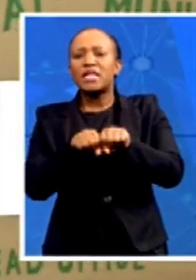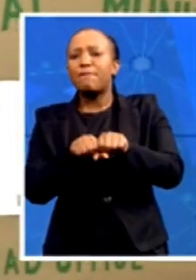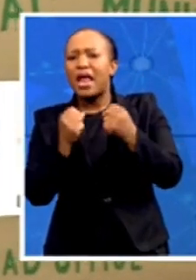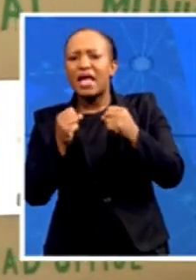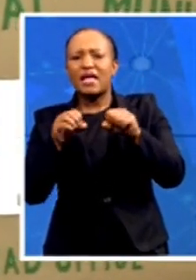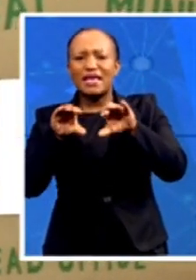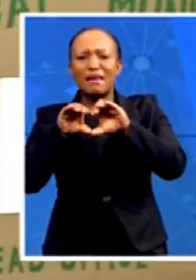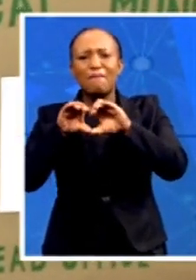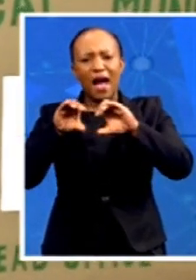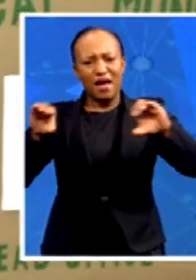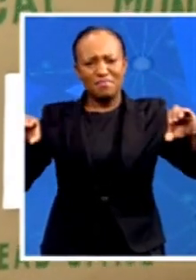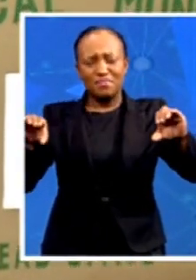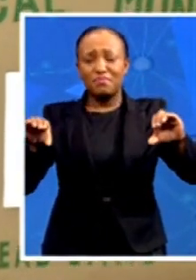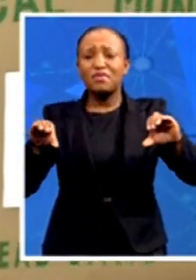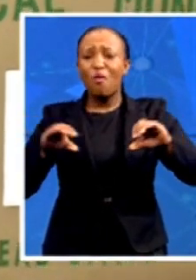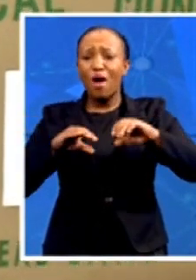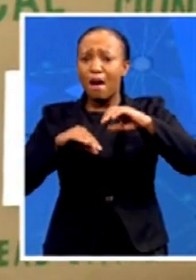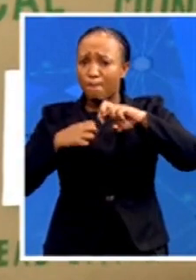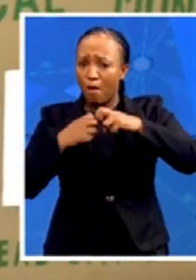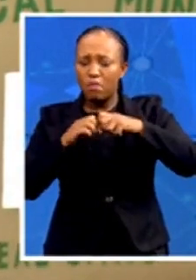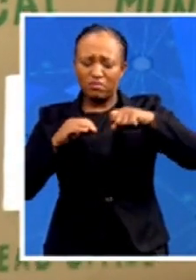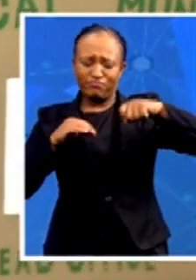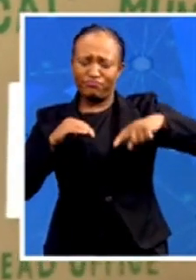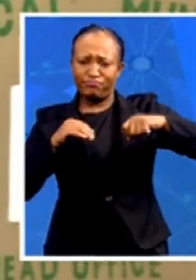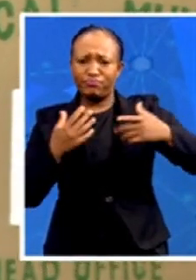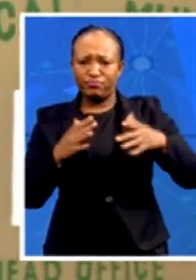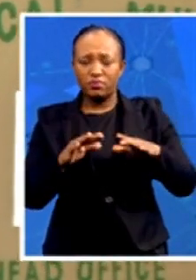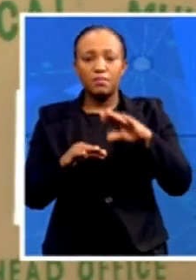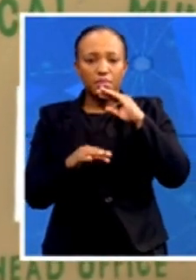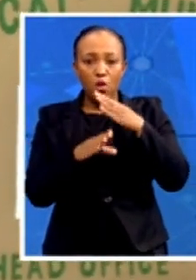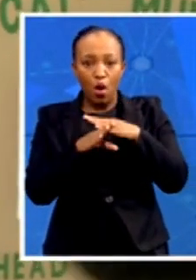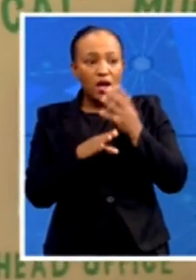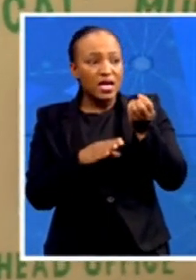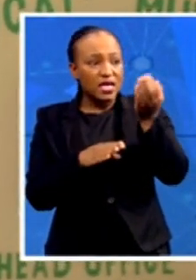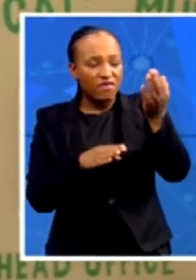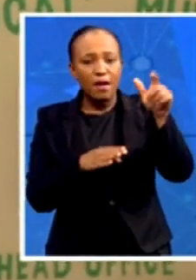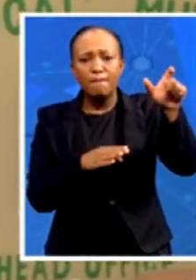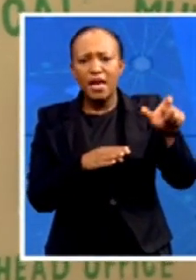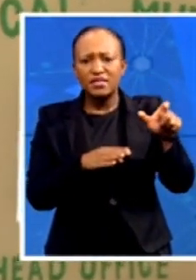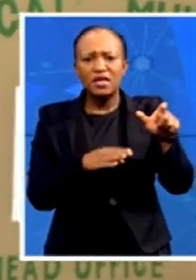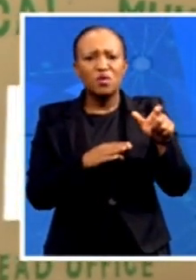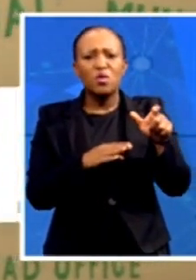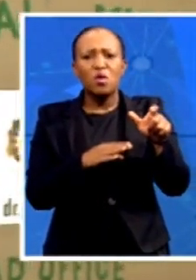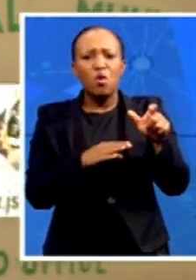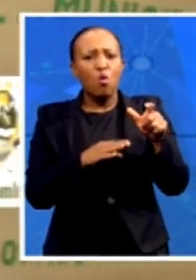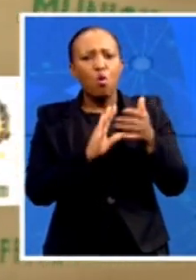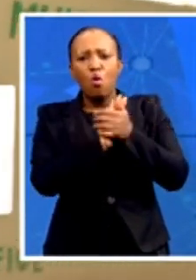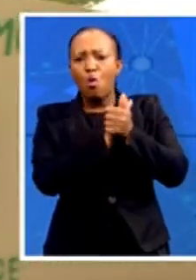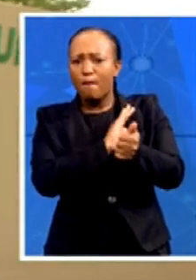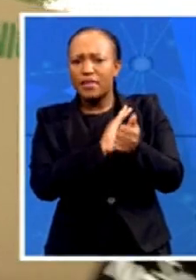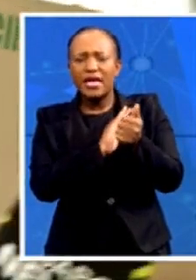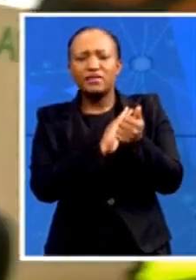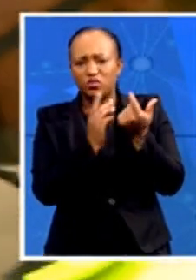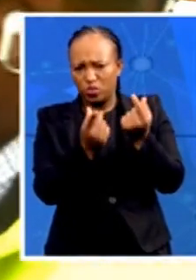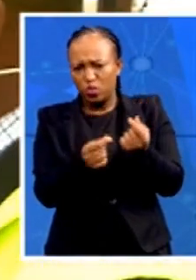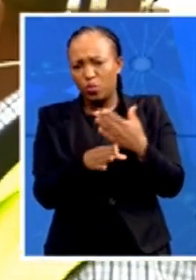thing, it tells you that this job has been given to the person who is competent to do this. And we're so sorry to interject that we only have a limited